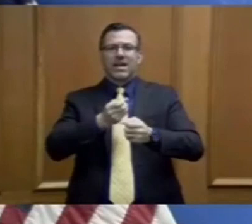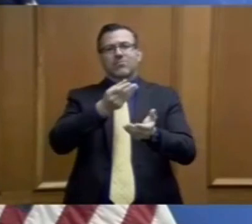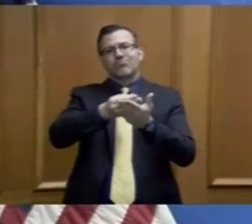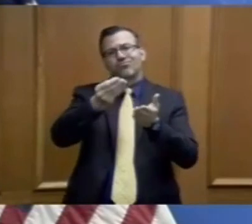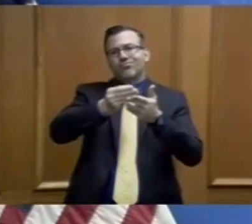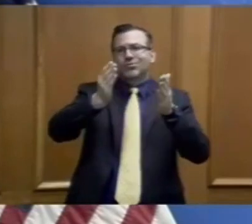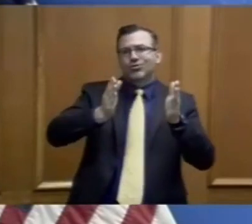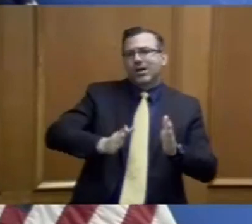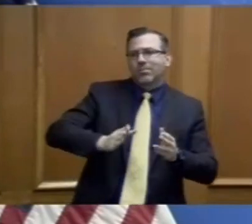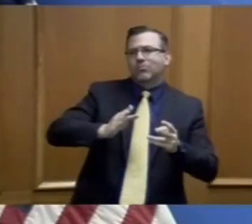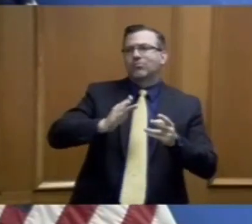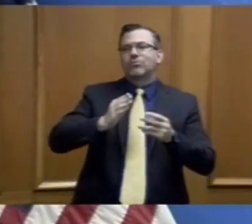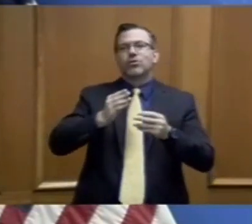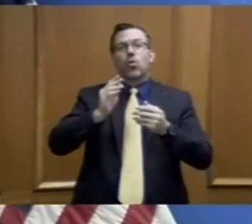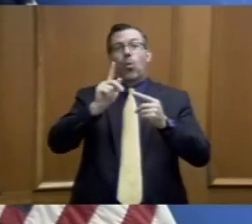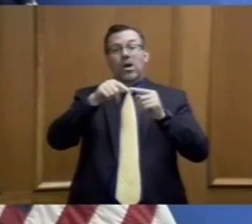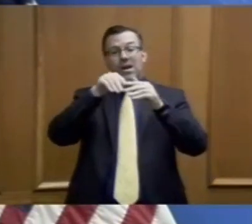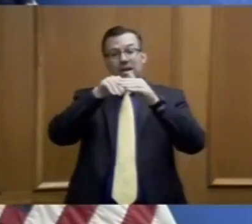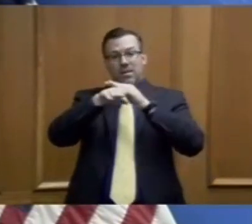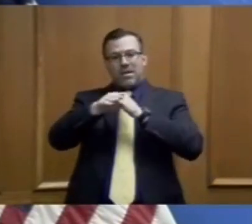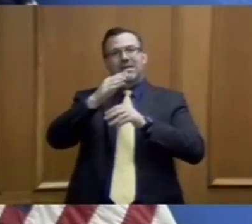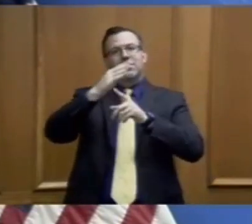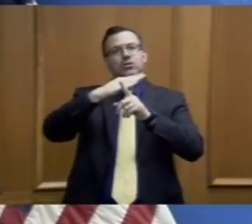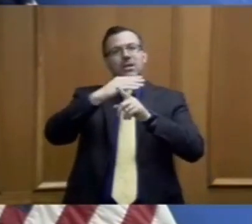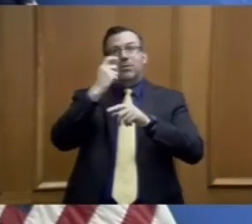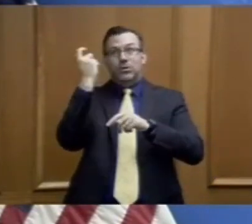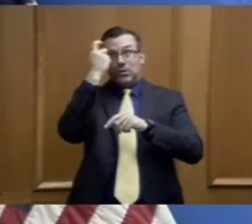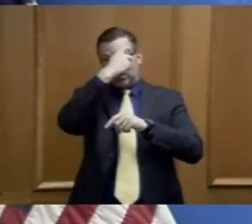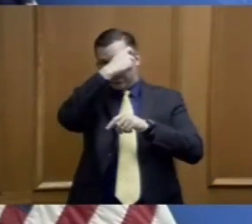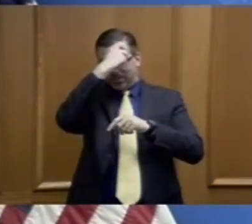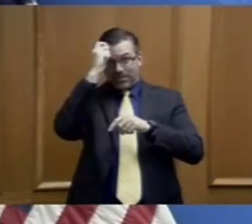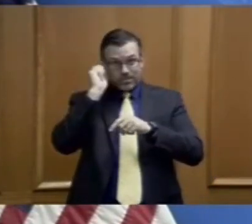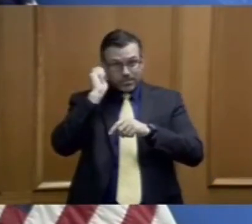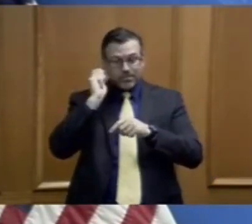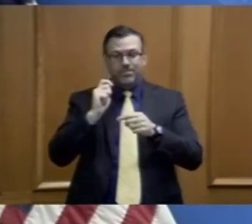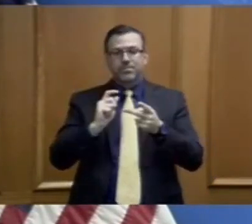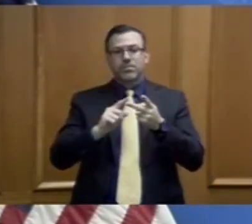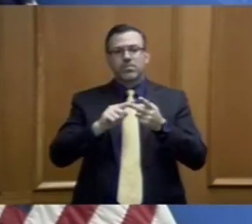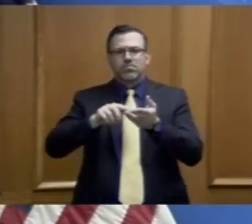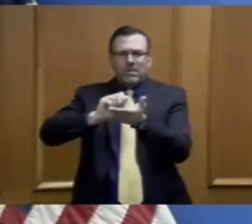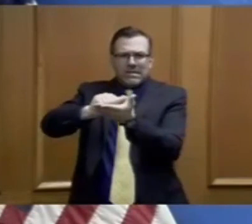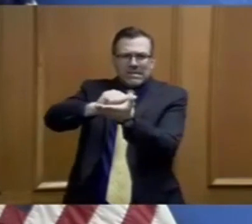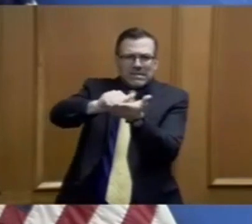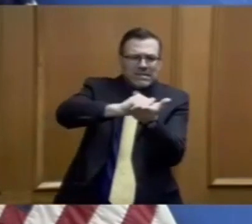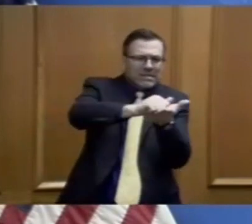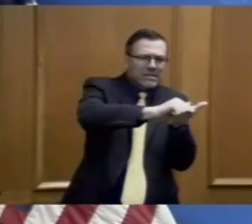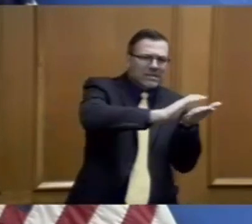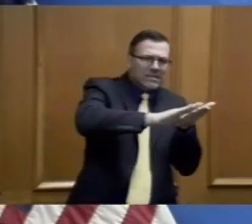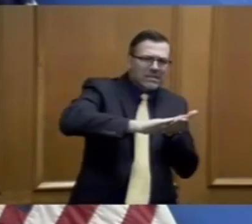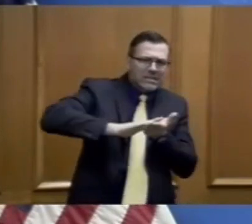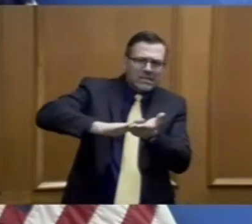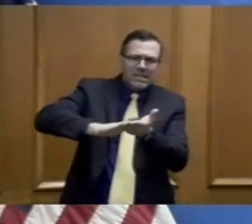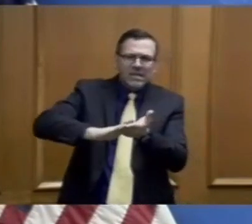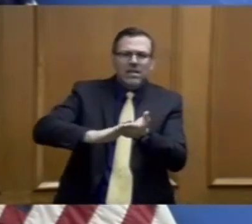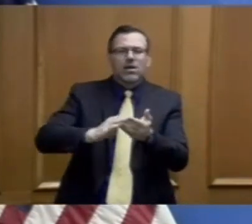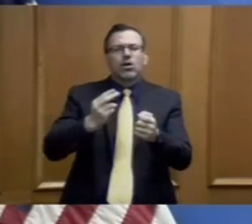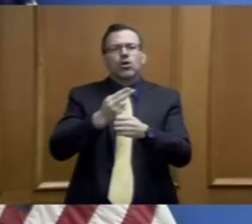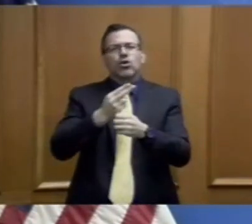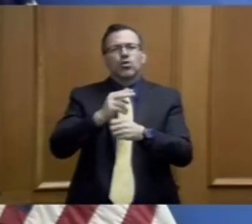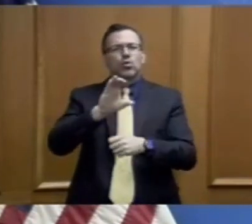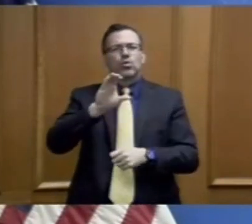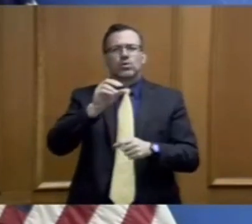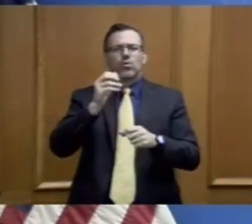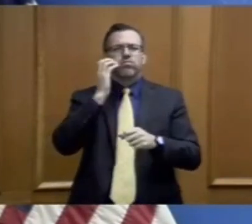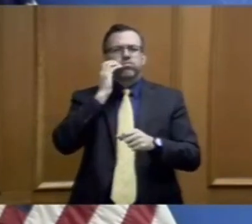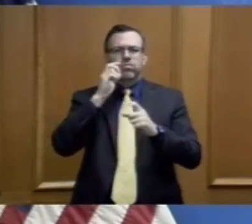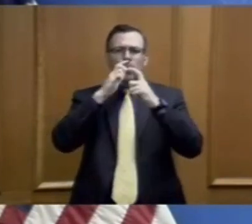like temperature checks, cleaning and disinfecting protocols, and wearing cloth face coverings.